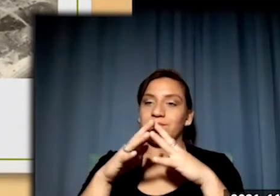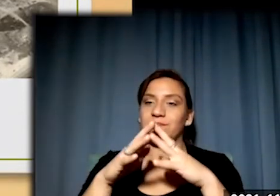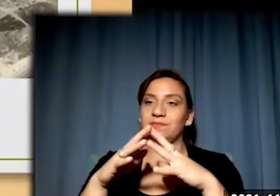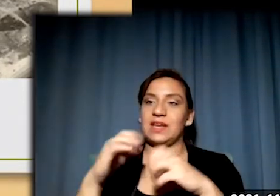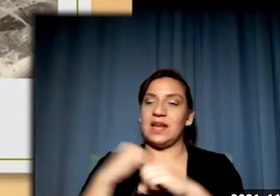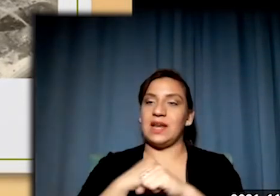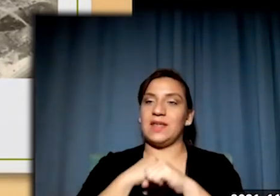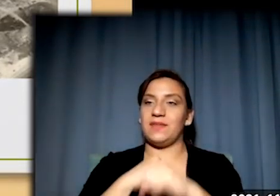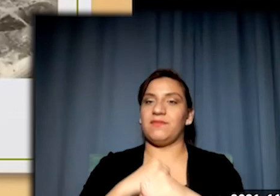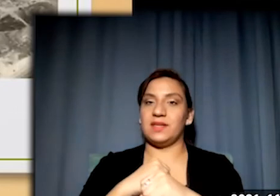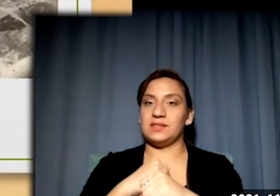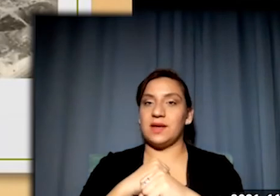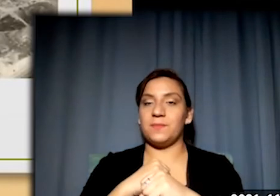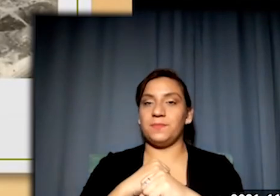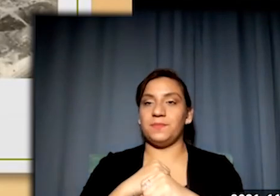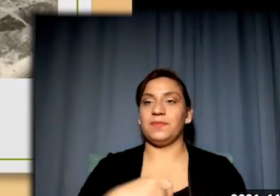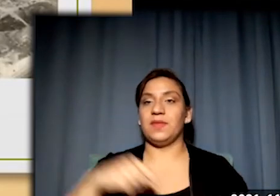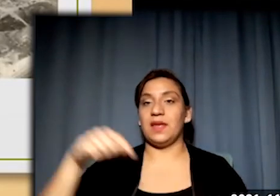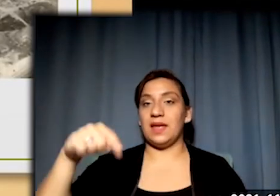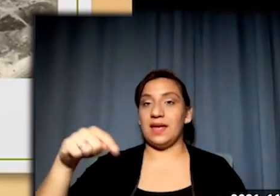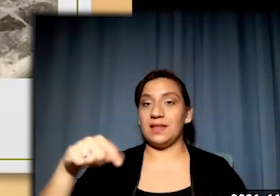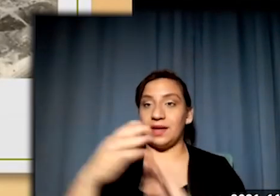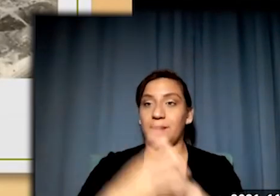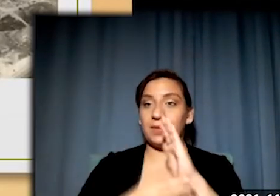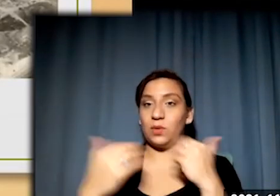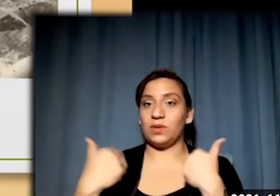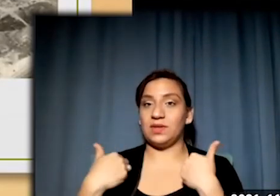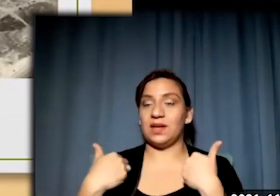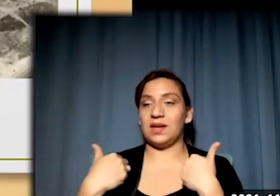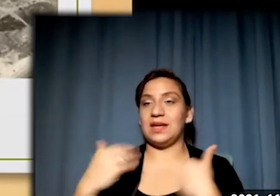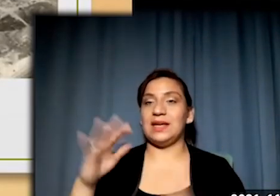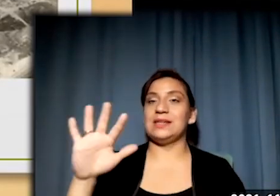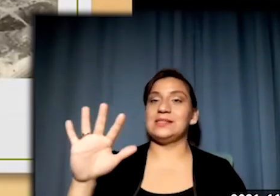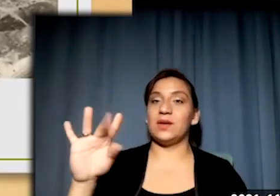This chapter has 58 photographs, 10 maps, and one postcard